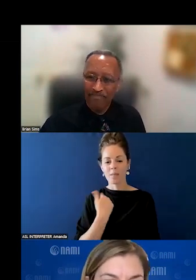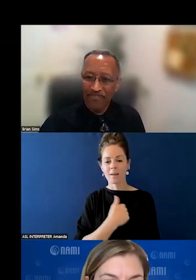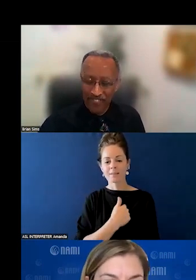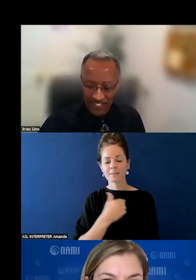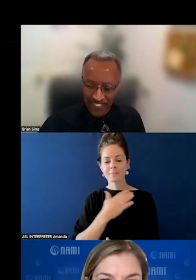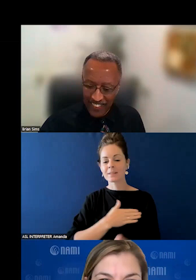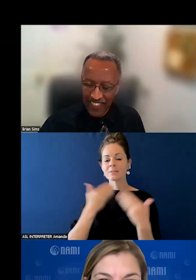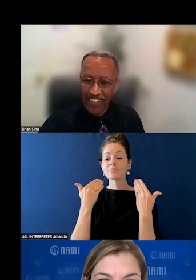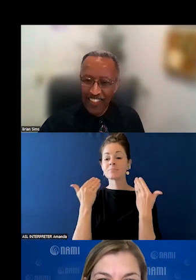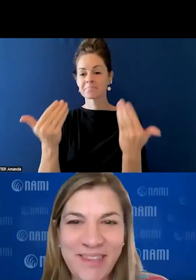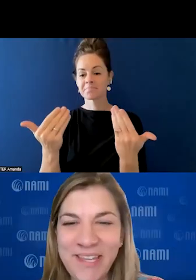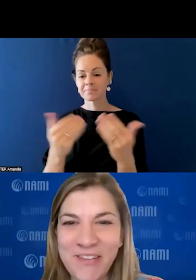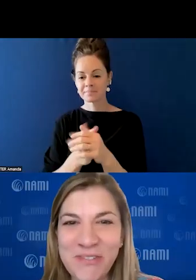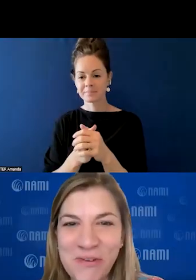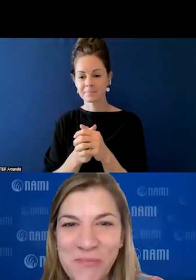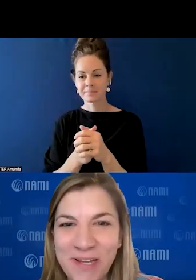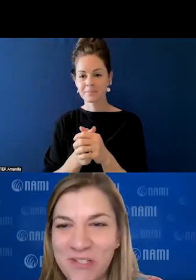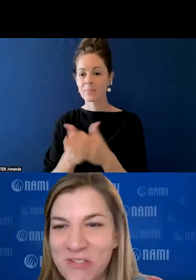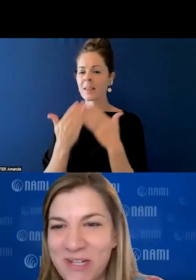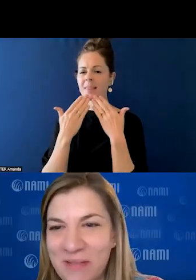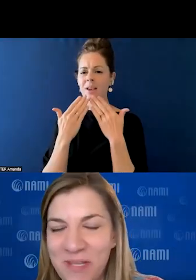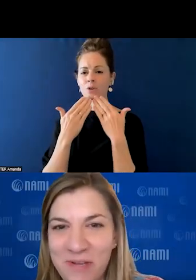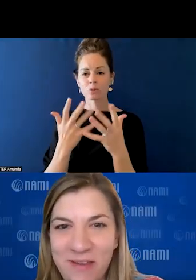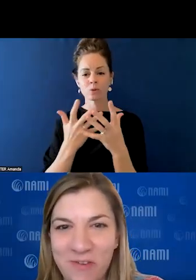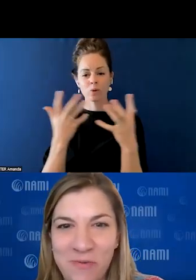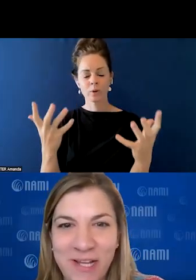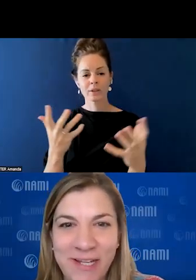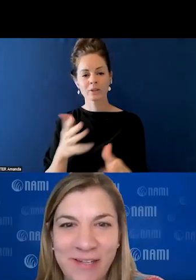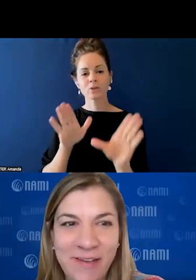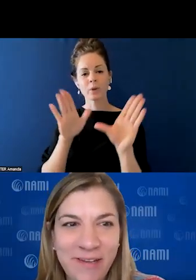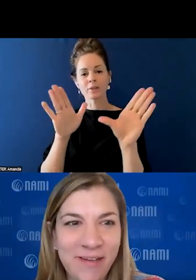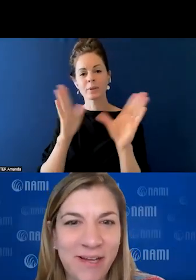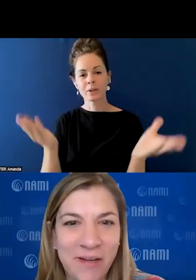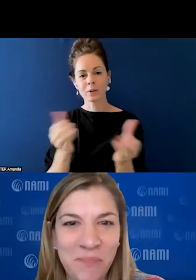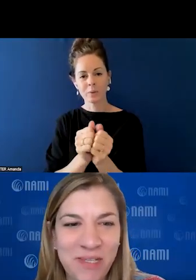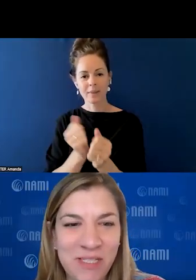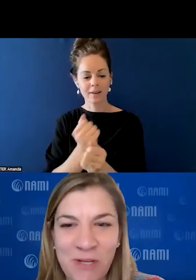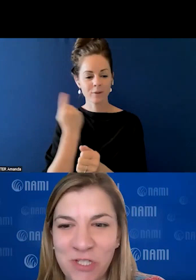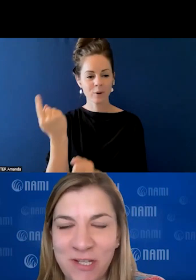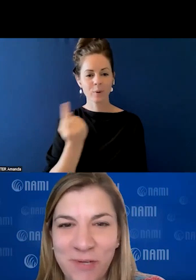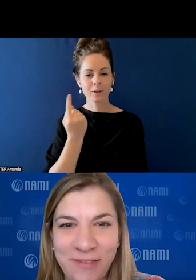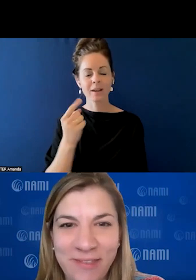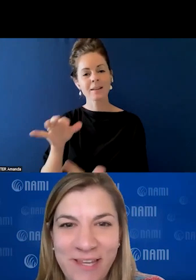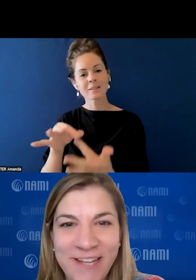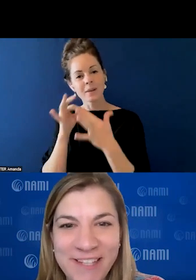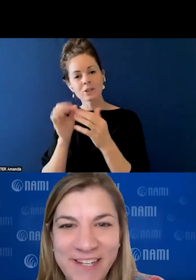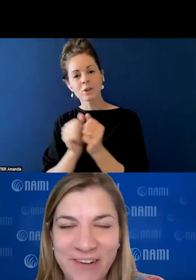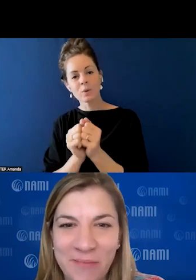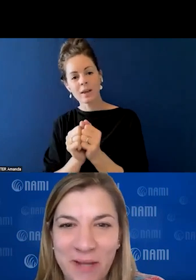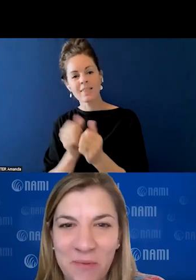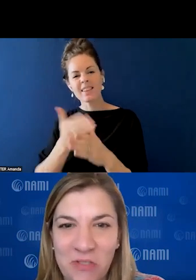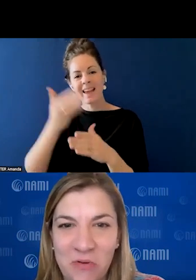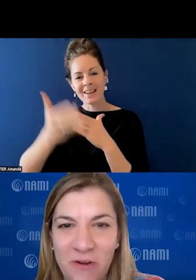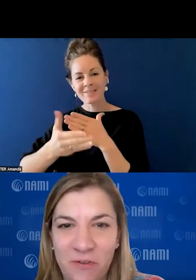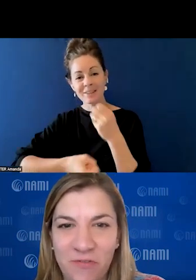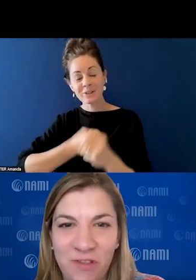away. Thank you so much. It's great to be with everyone. And especially with the end of the year coming